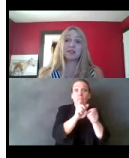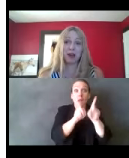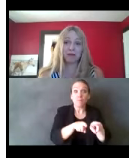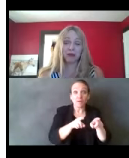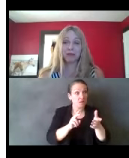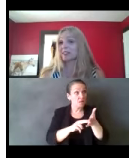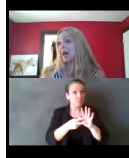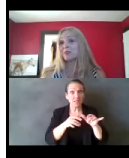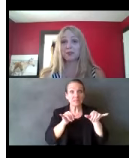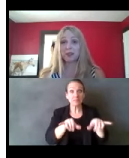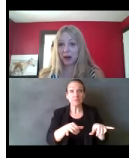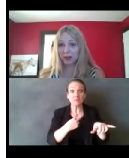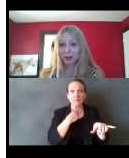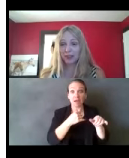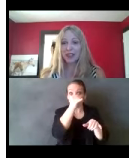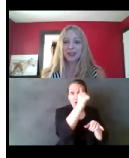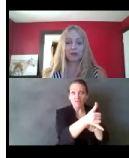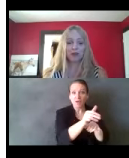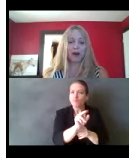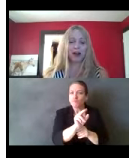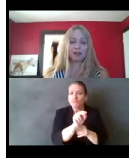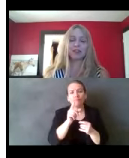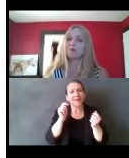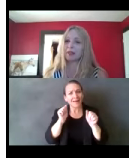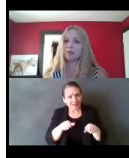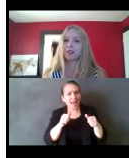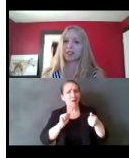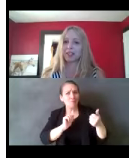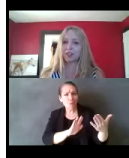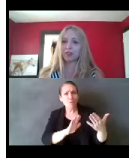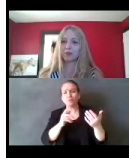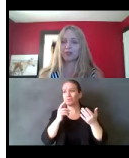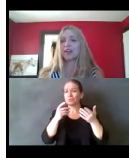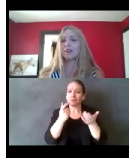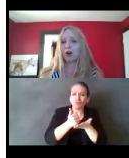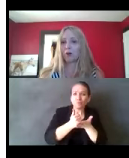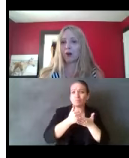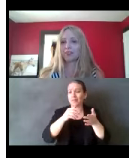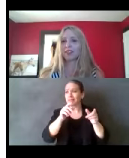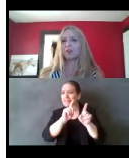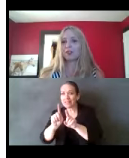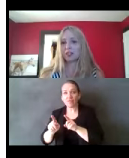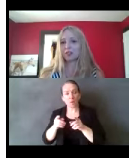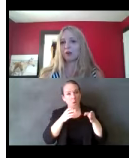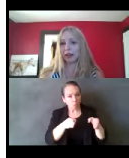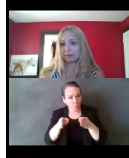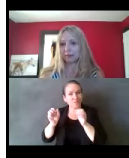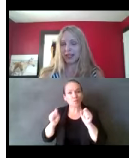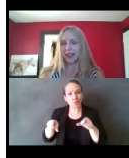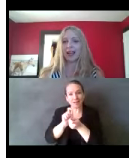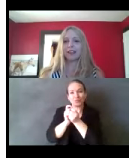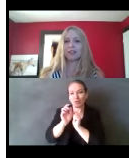does take some effort, but it's absolutely possible. So if you are having some brain function issues, there are ways that you can change your